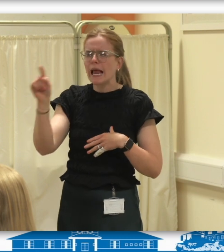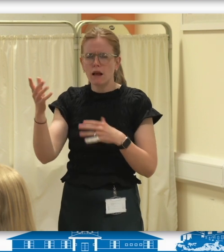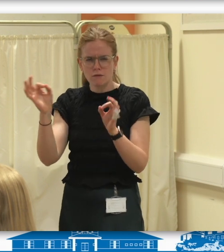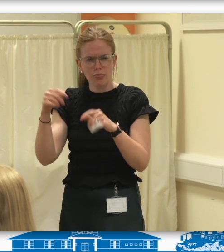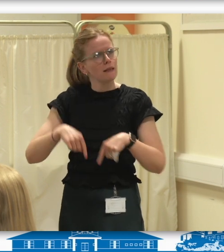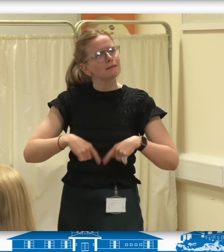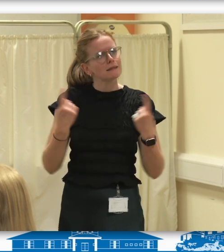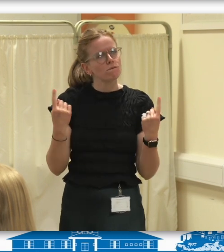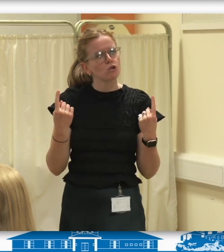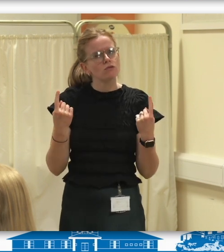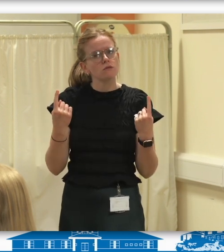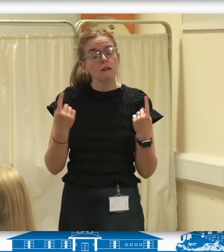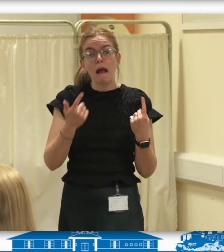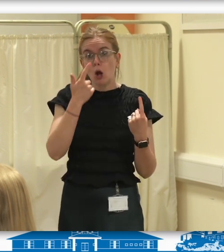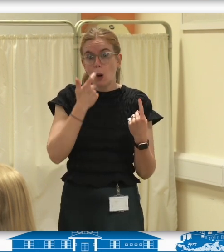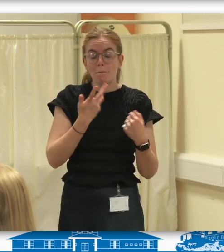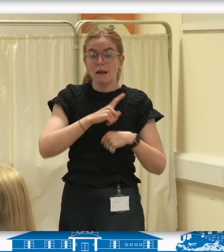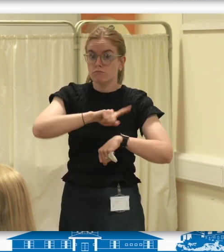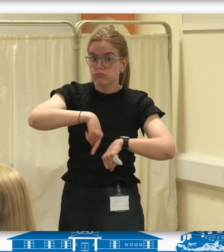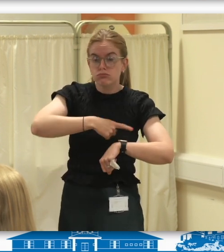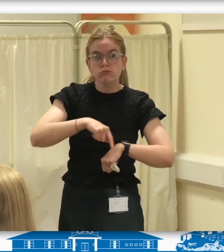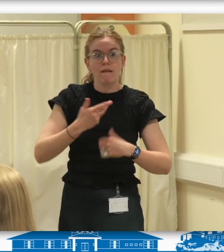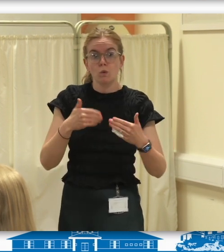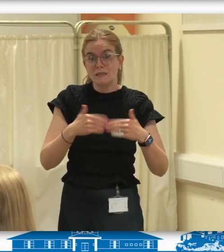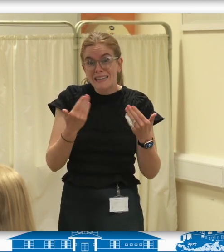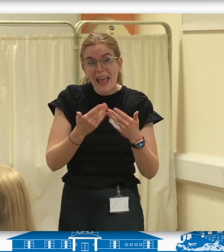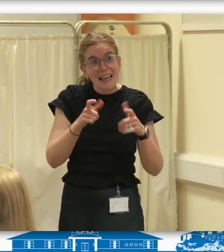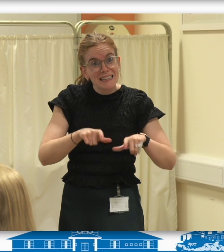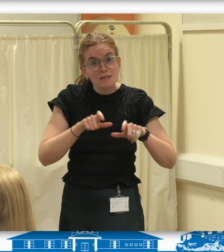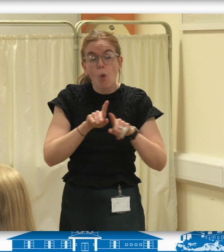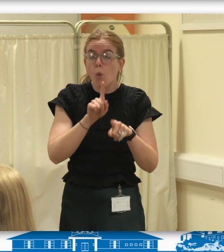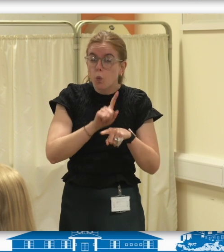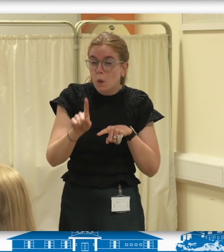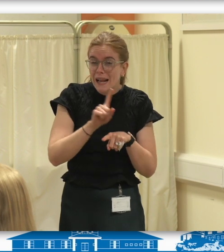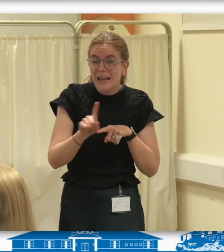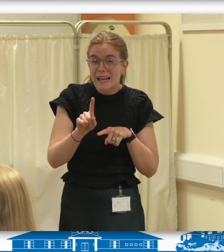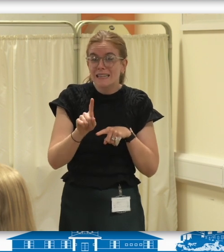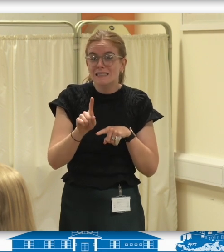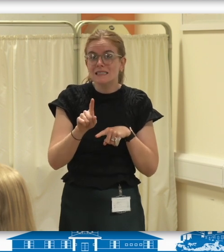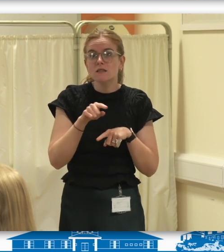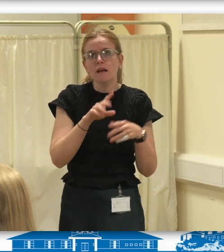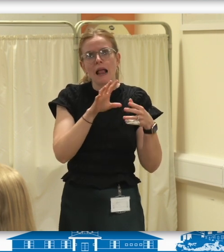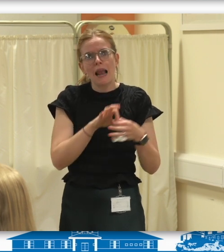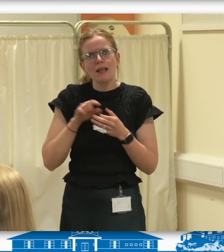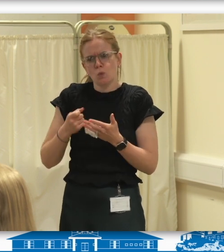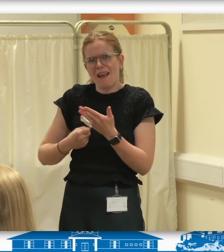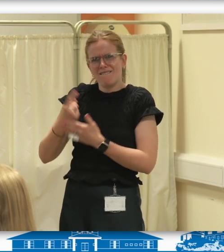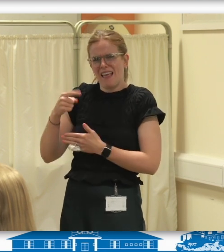can last for hours, days and weeks, and it's not proportionate to the triggering event.